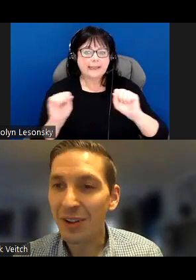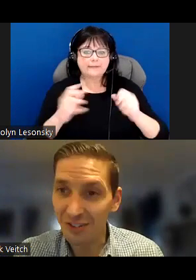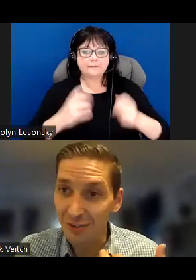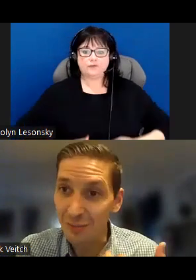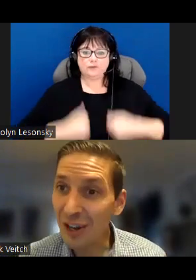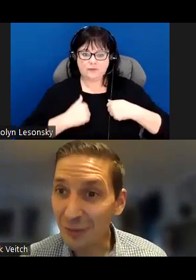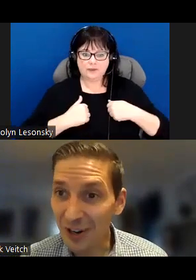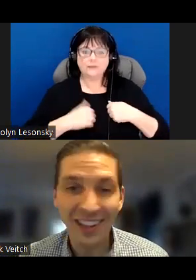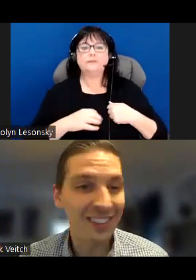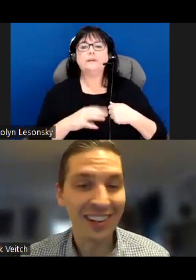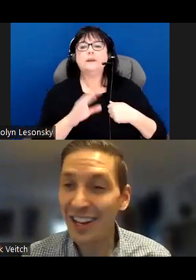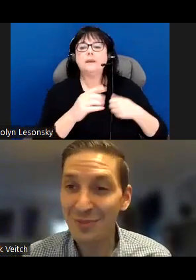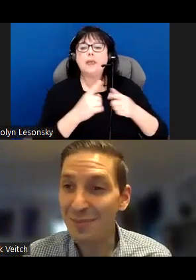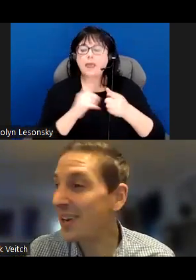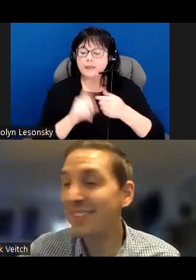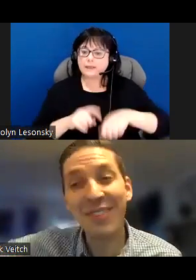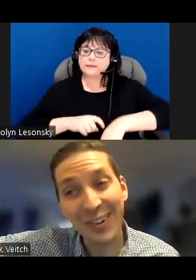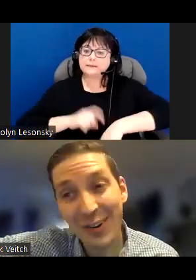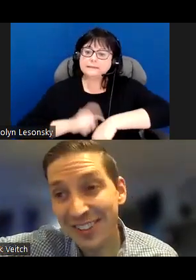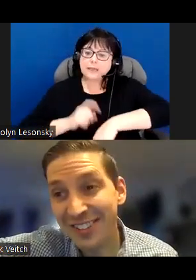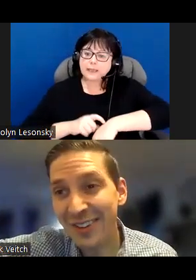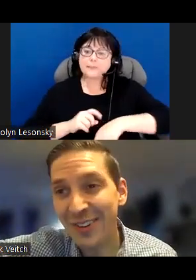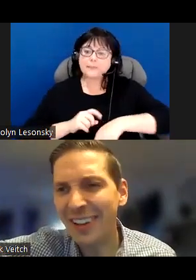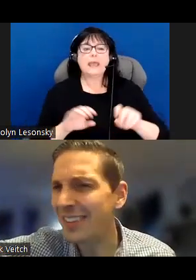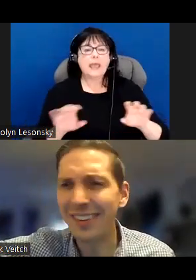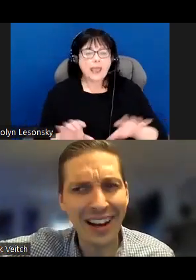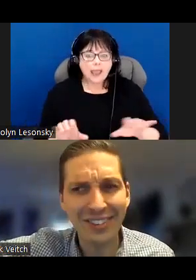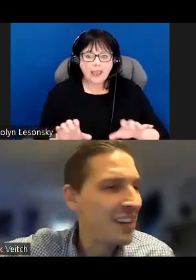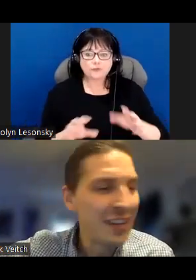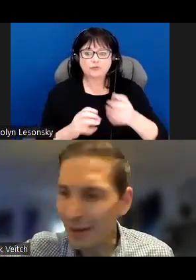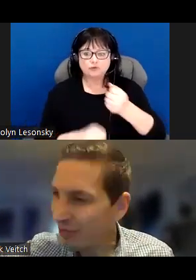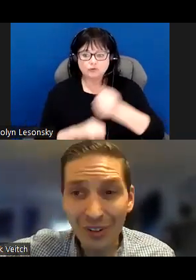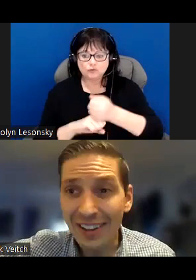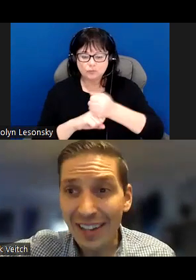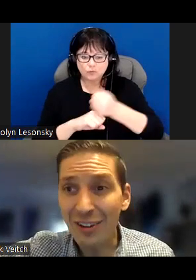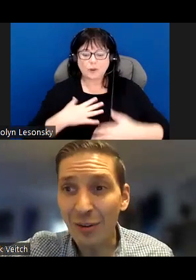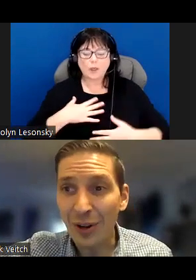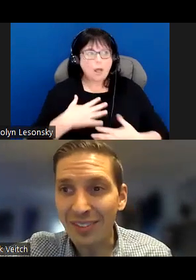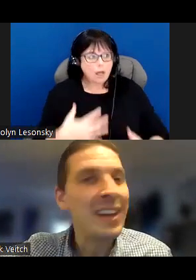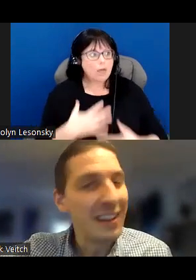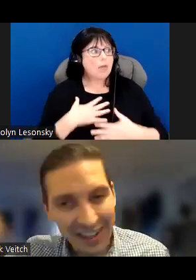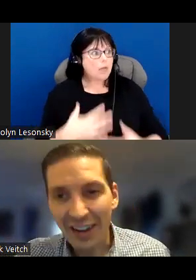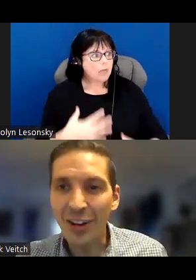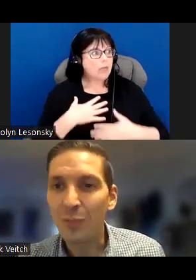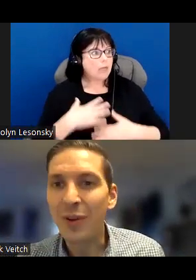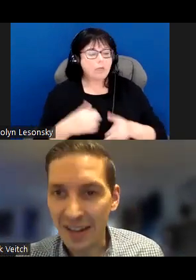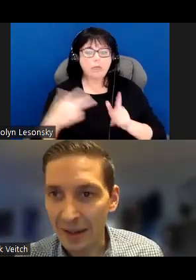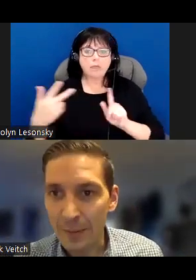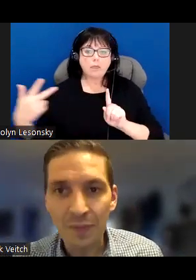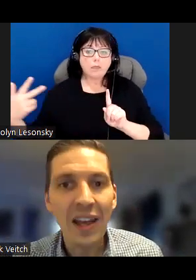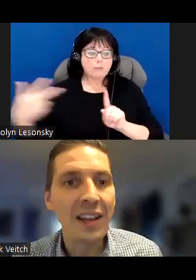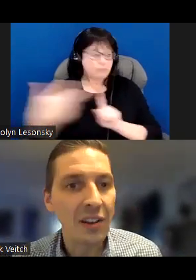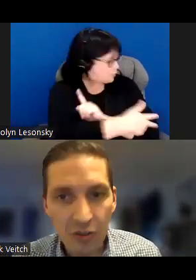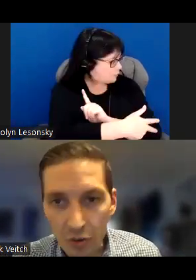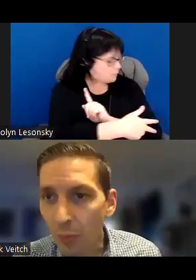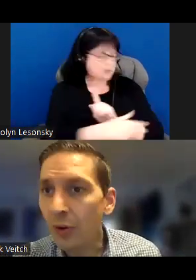support. My system self-regulates. I catch my breath. I walk over to the sidewalk. I think, gosh, I'm so glad that's over with. And I carry on with my